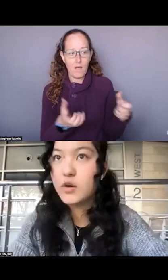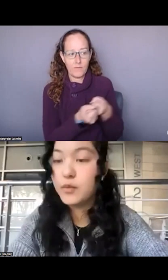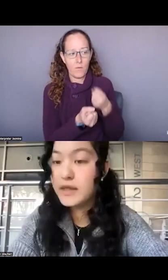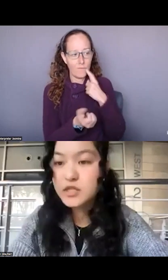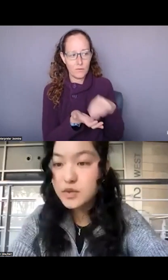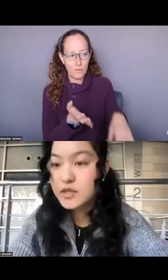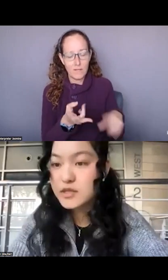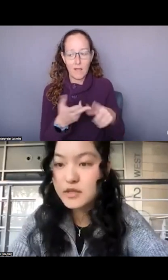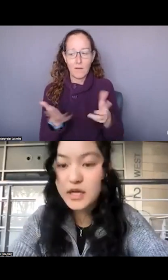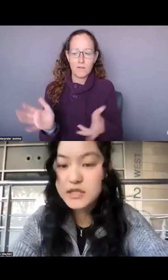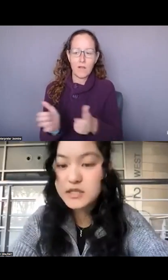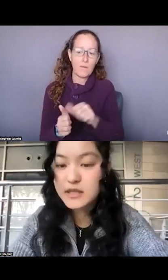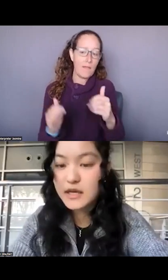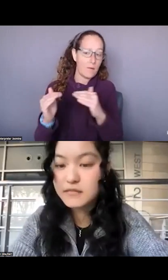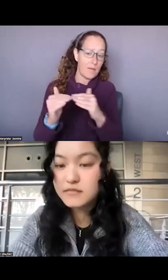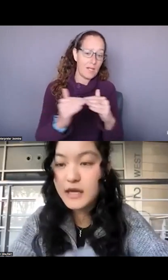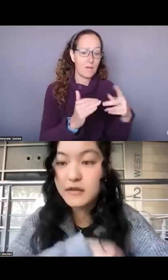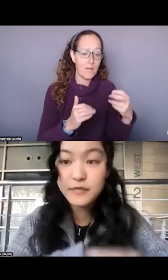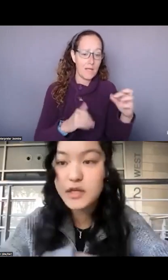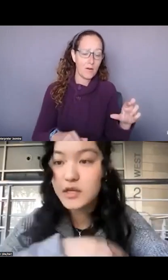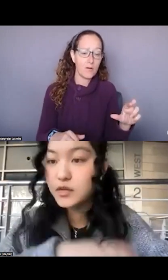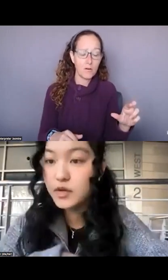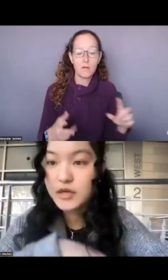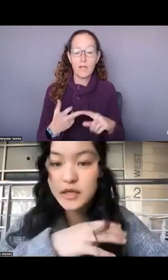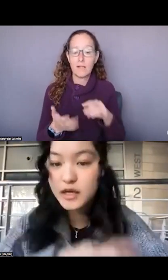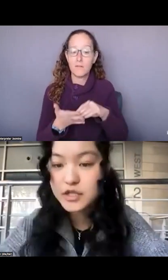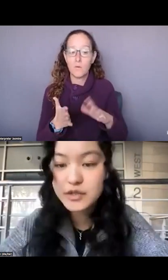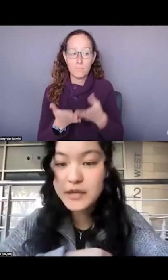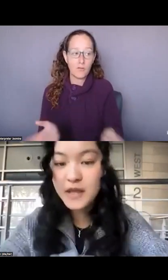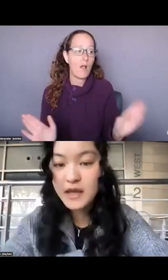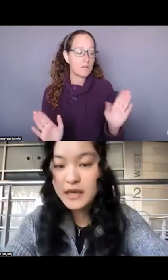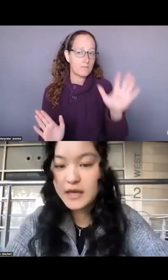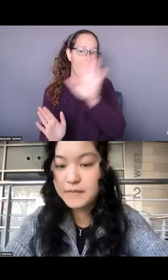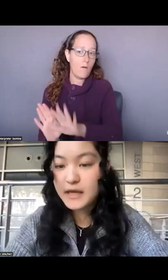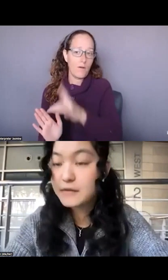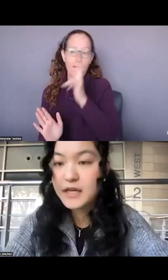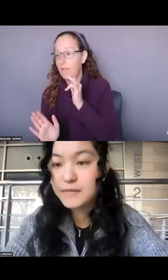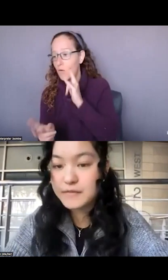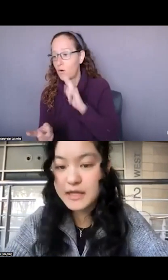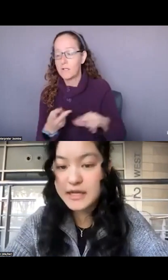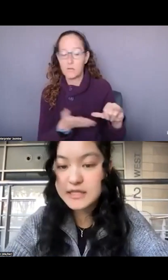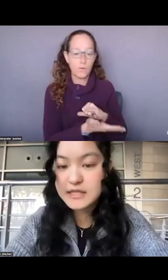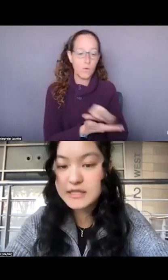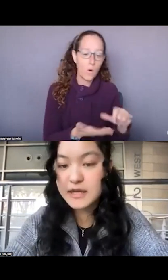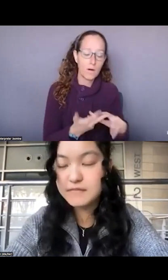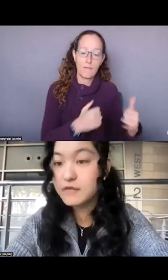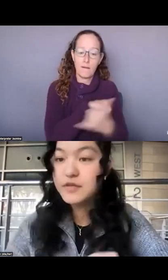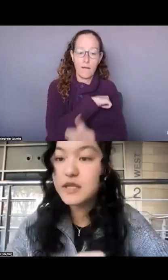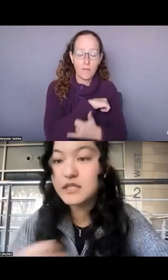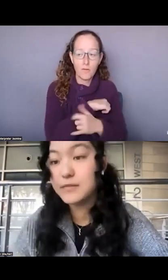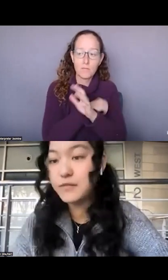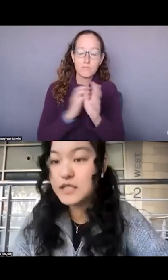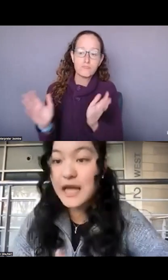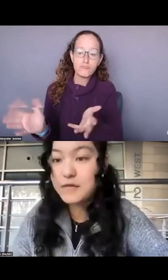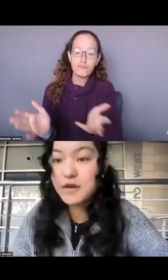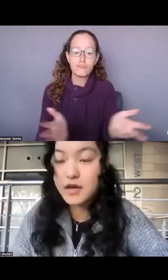as with students across California, New York, and the country, that really helped me realize sort of two